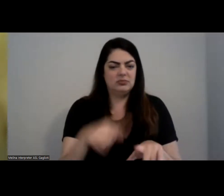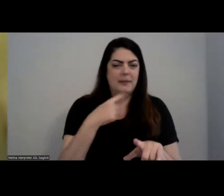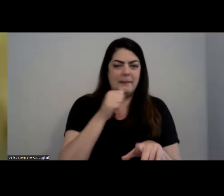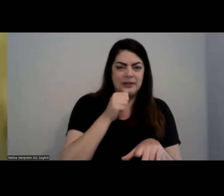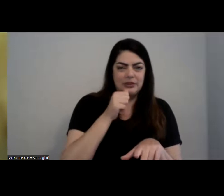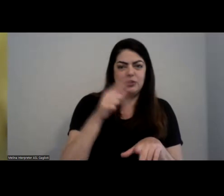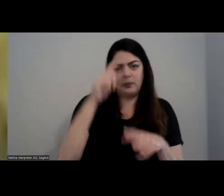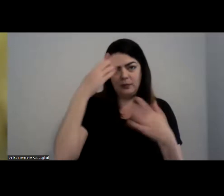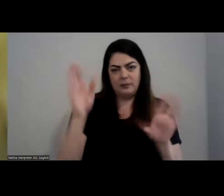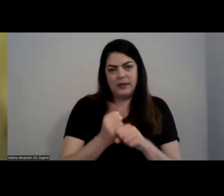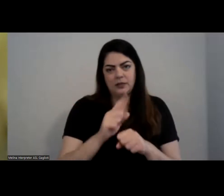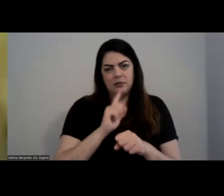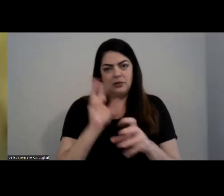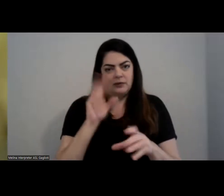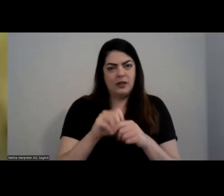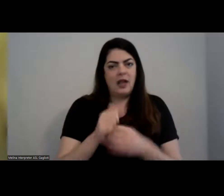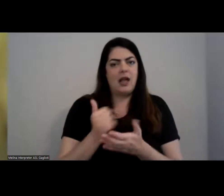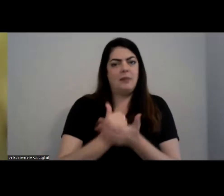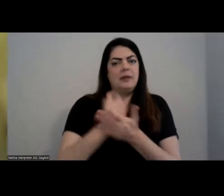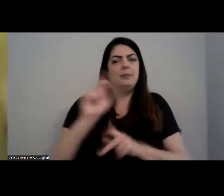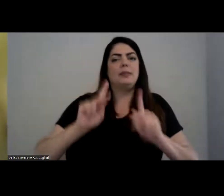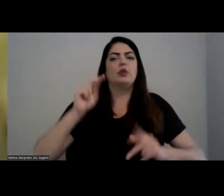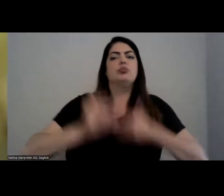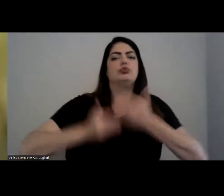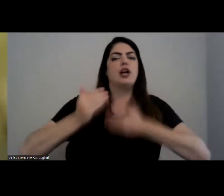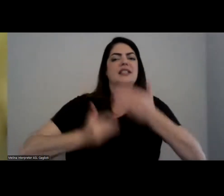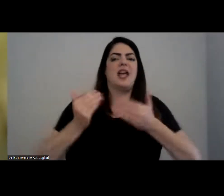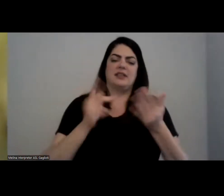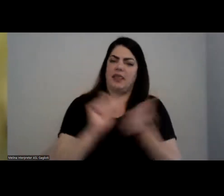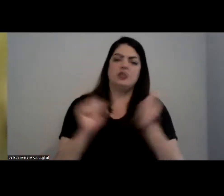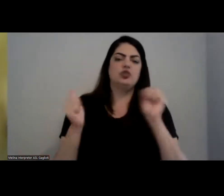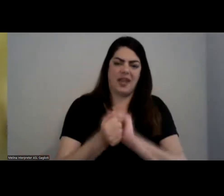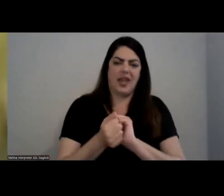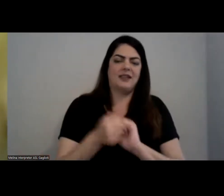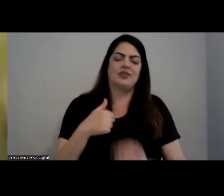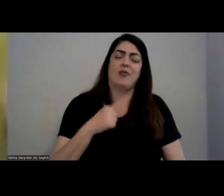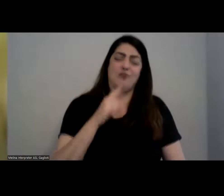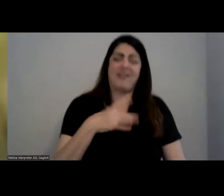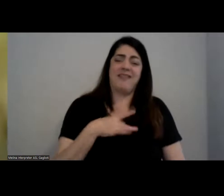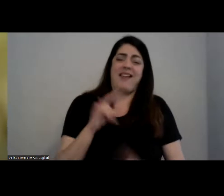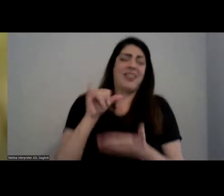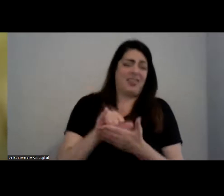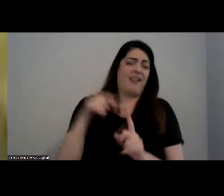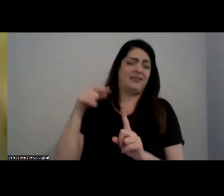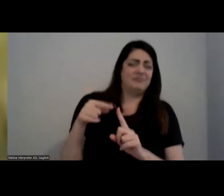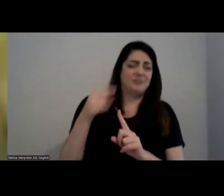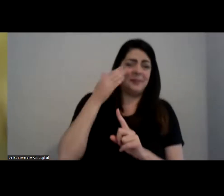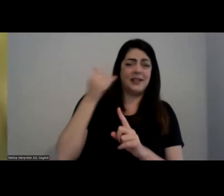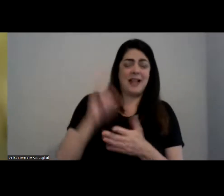involved, helping people process the change. I really like that because I do think that that is one of the